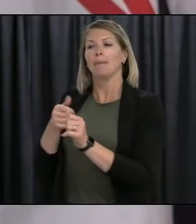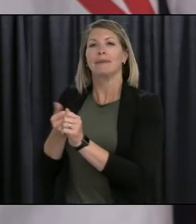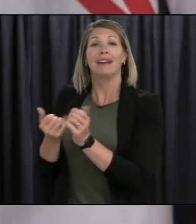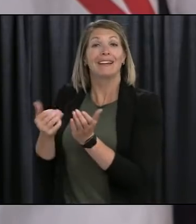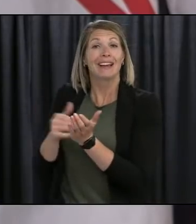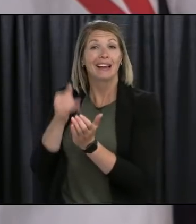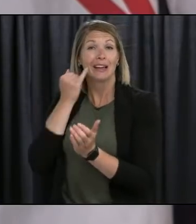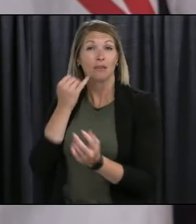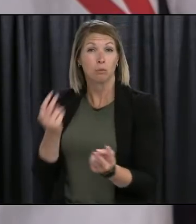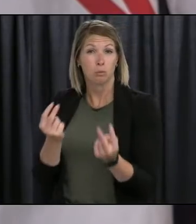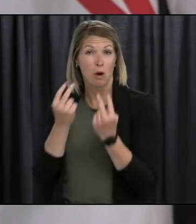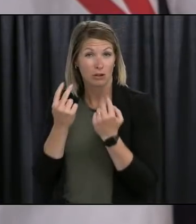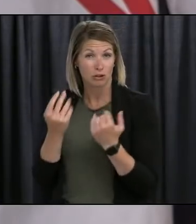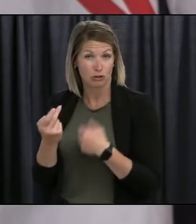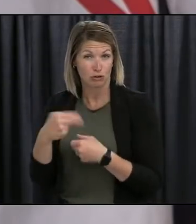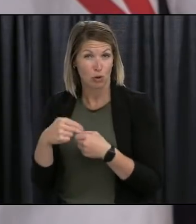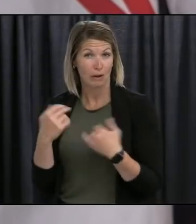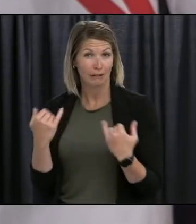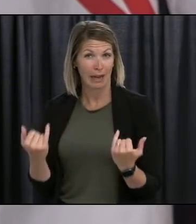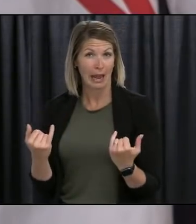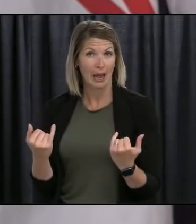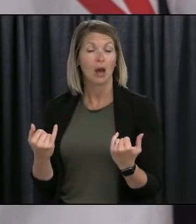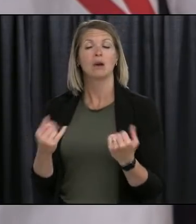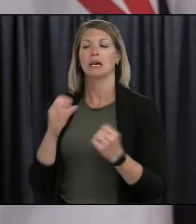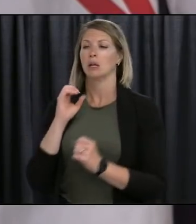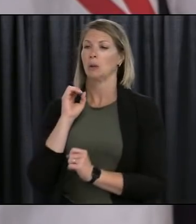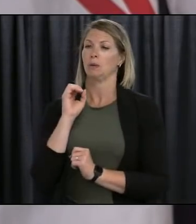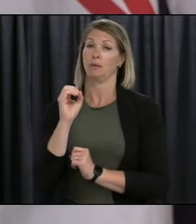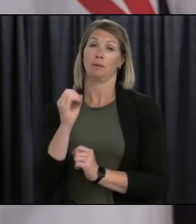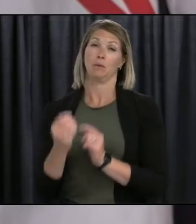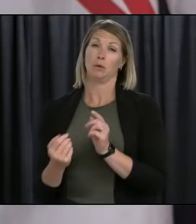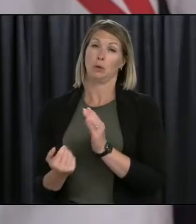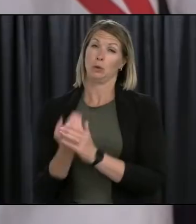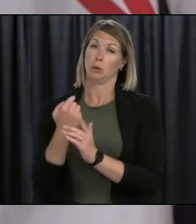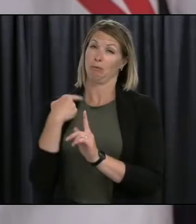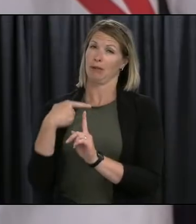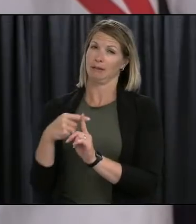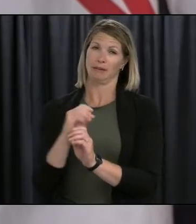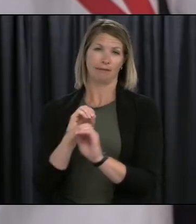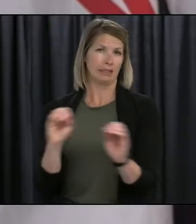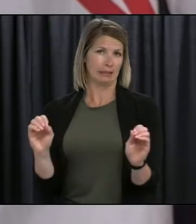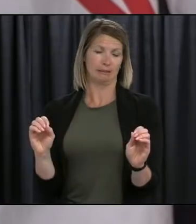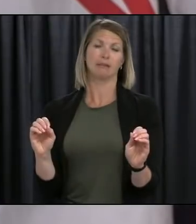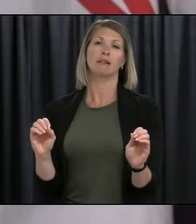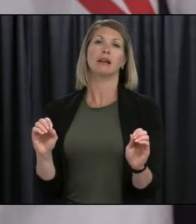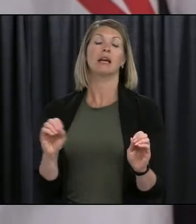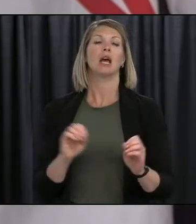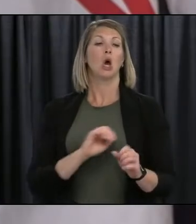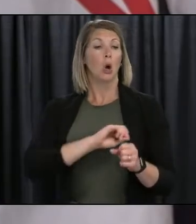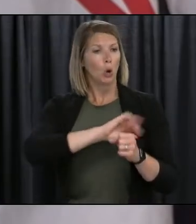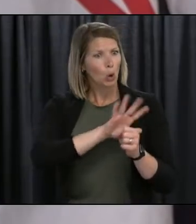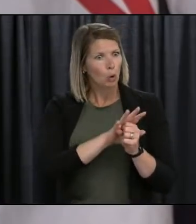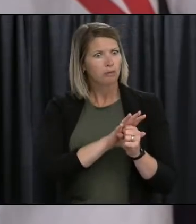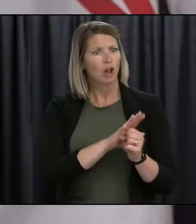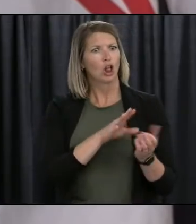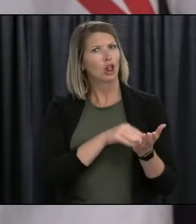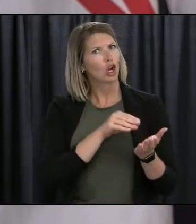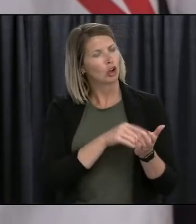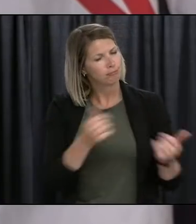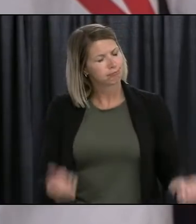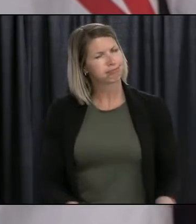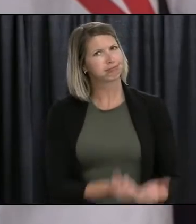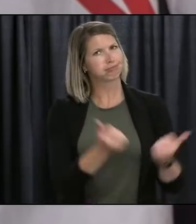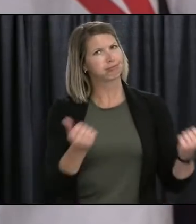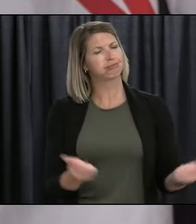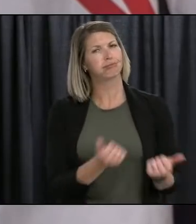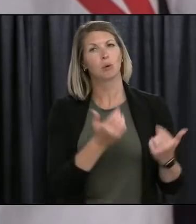at 261. COVID-19 has presented us with challenges, but also with many learnings. We have learned that together we